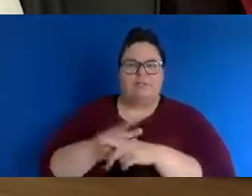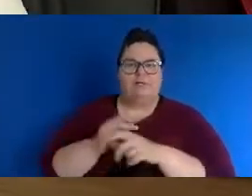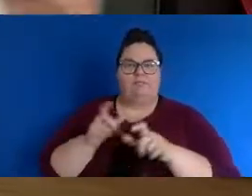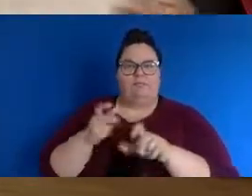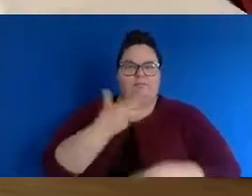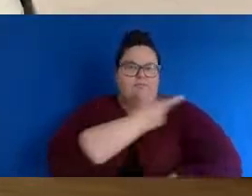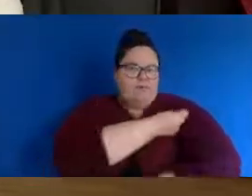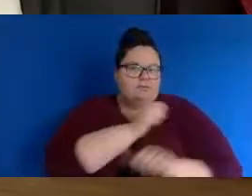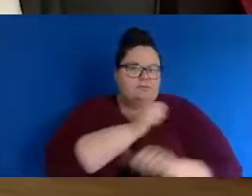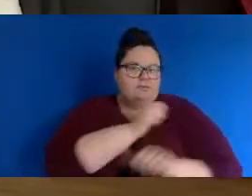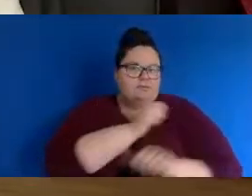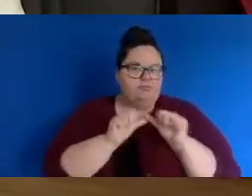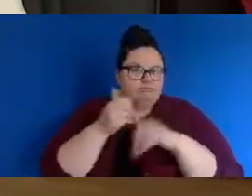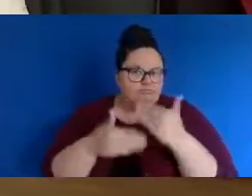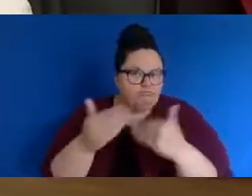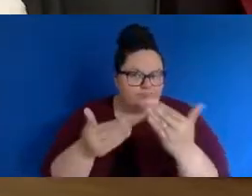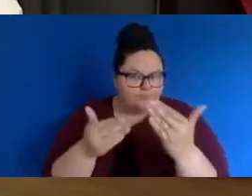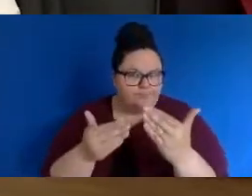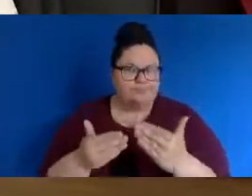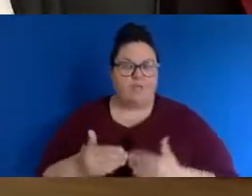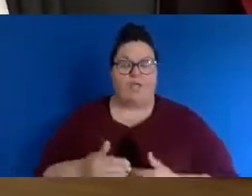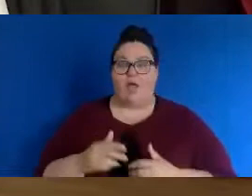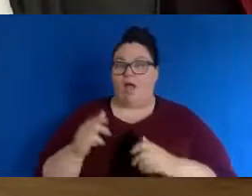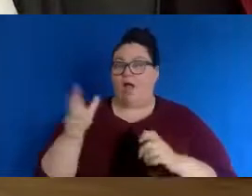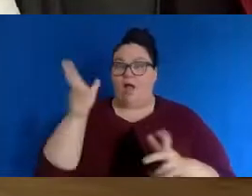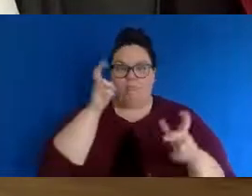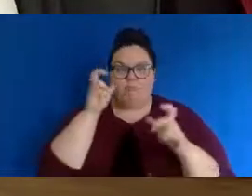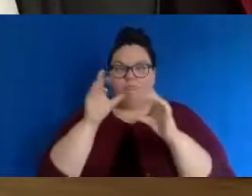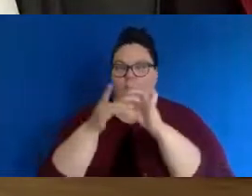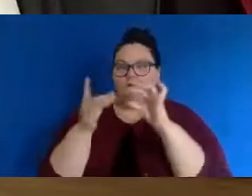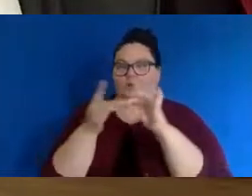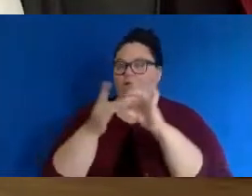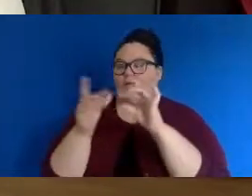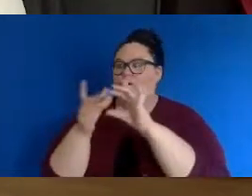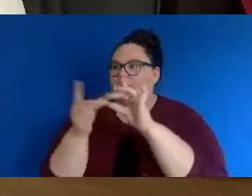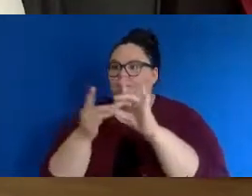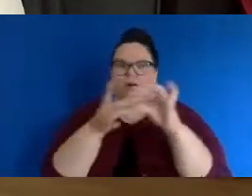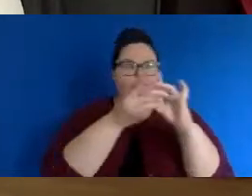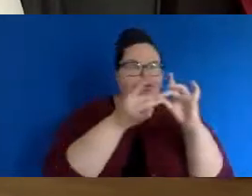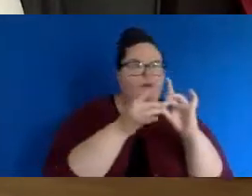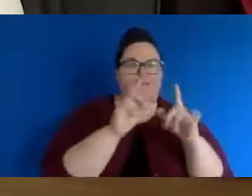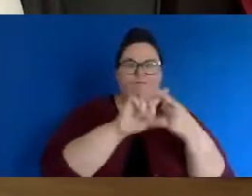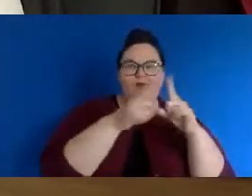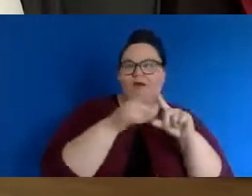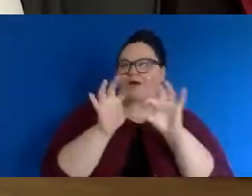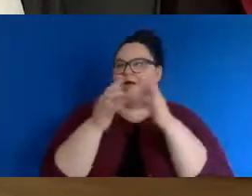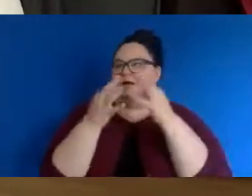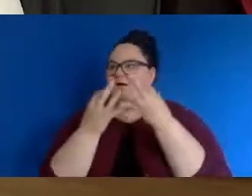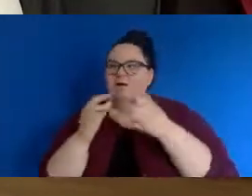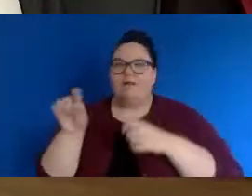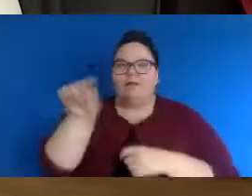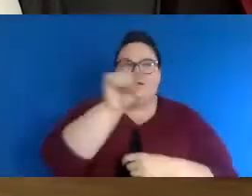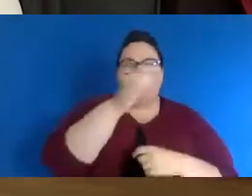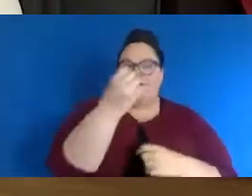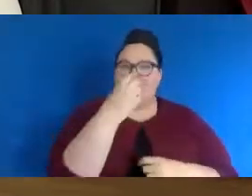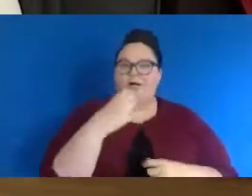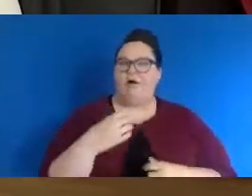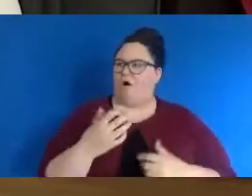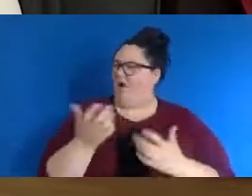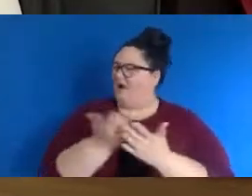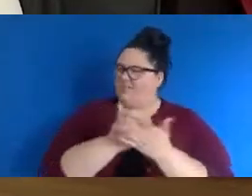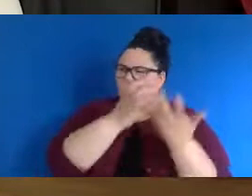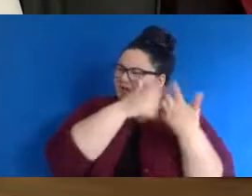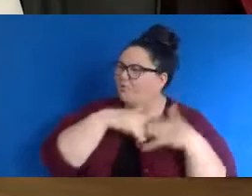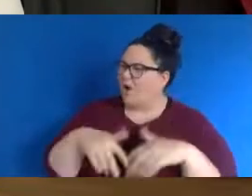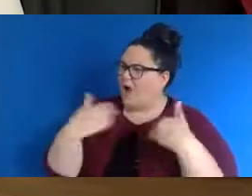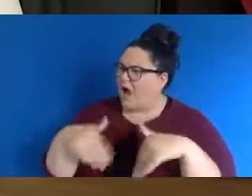forward. And I do hear from, anecdotally from friends and family and community members how efficient things are running